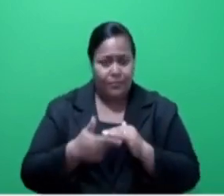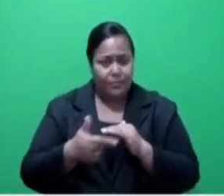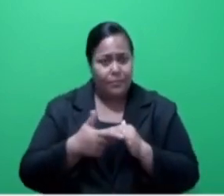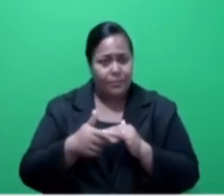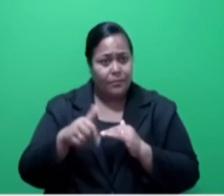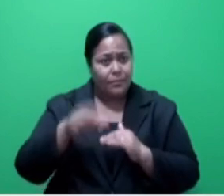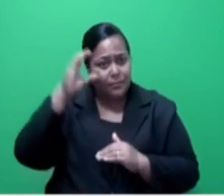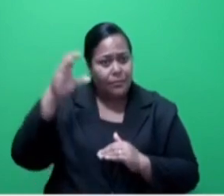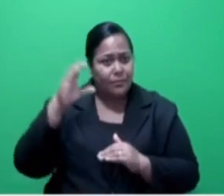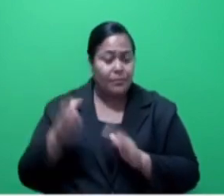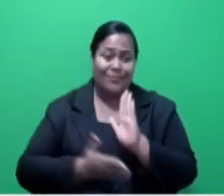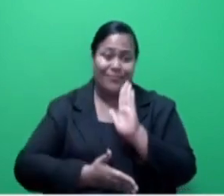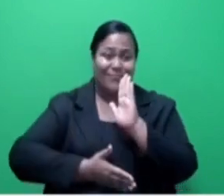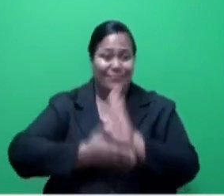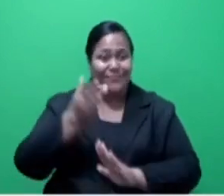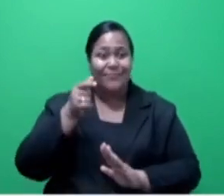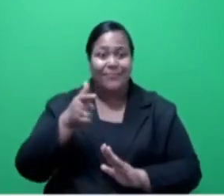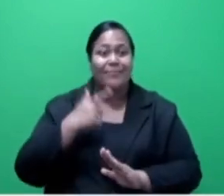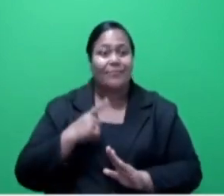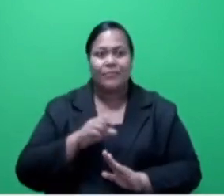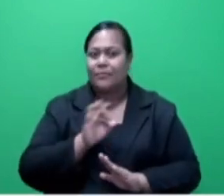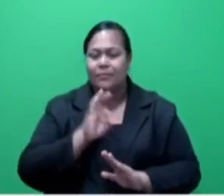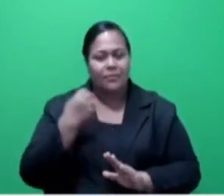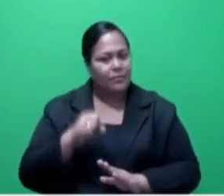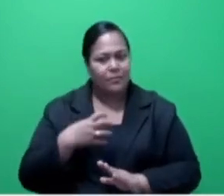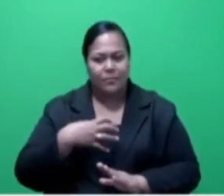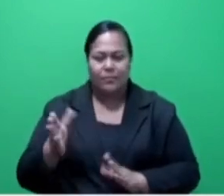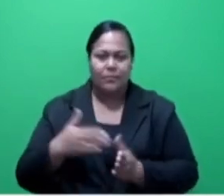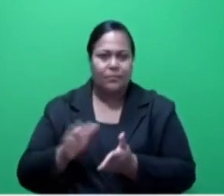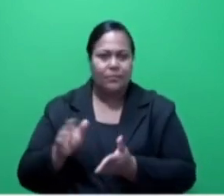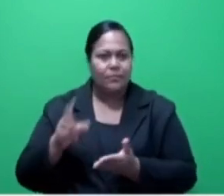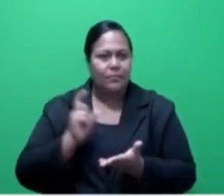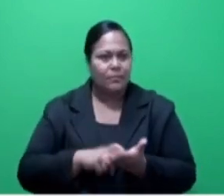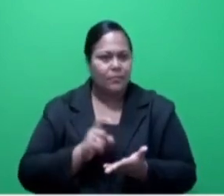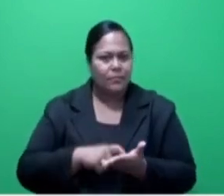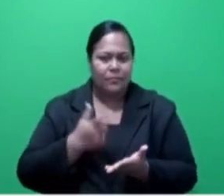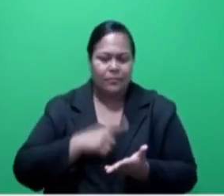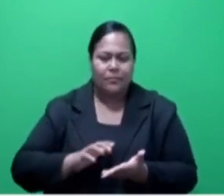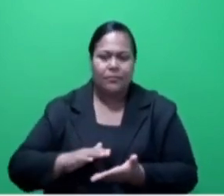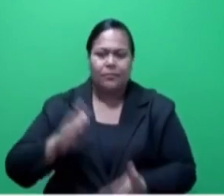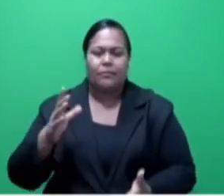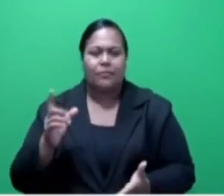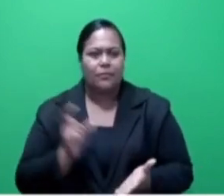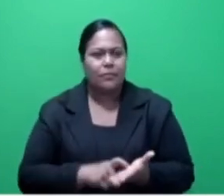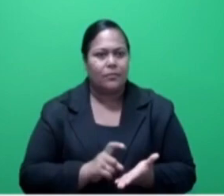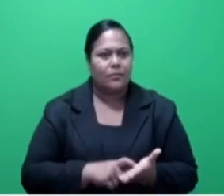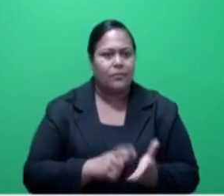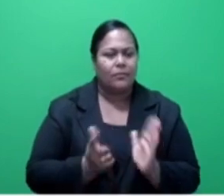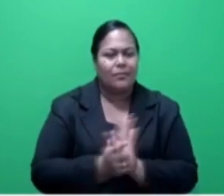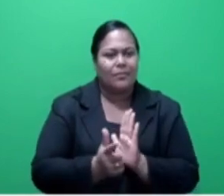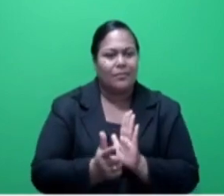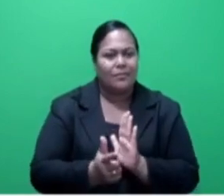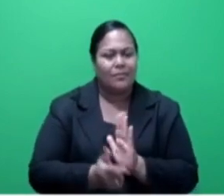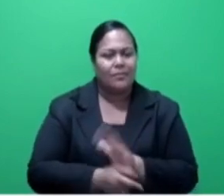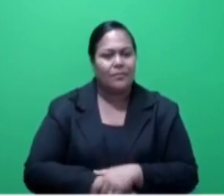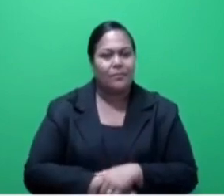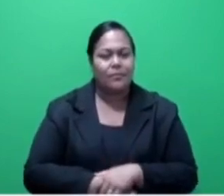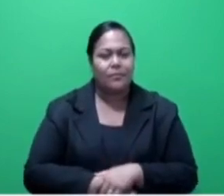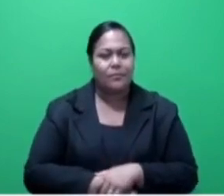more guarantees because it builds up contingent liability. So, Mr. Speaker, sir, if I could also then, and of course there's a